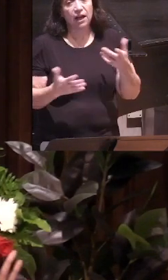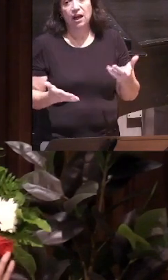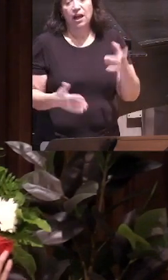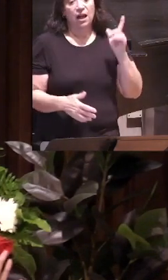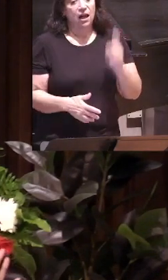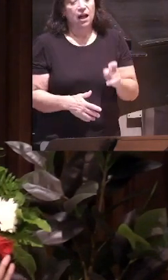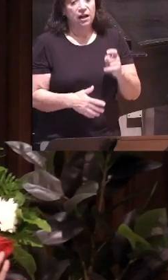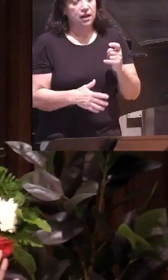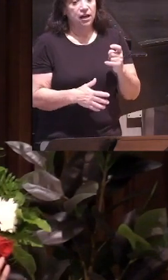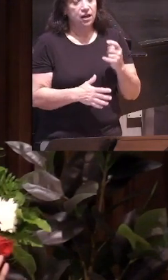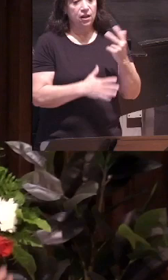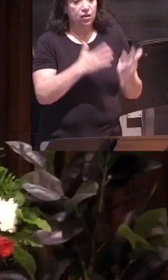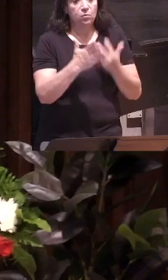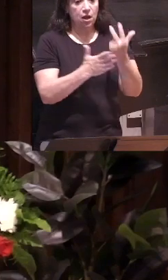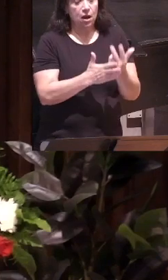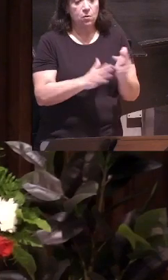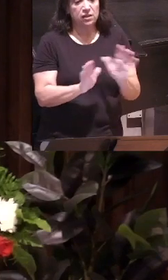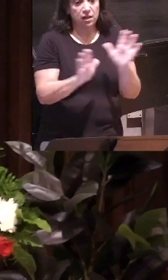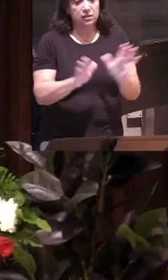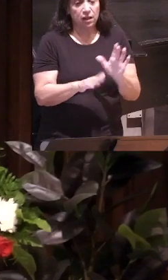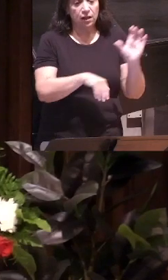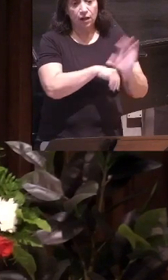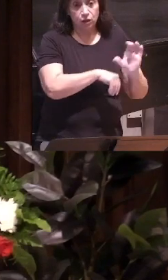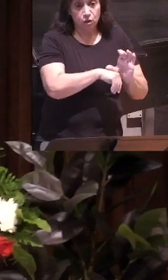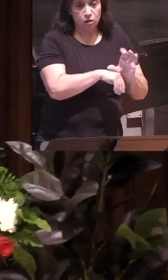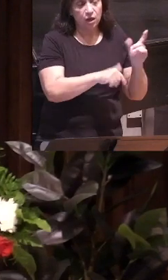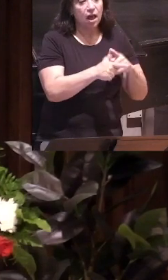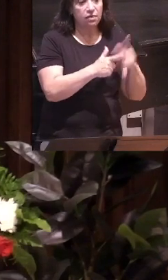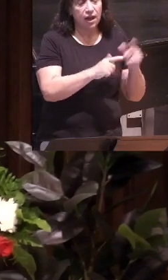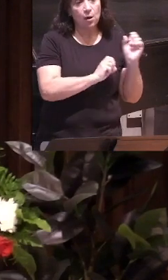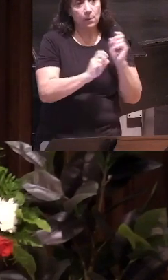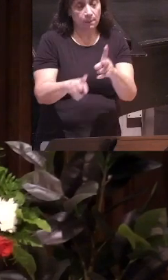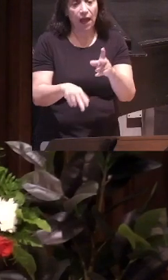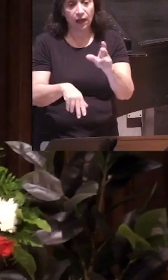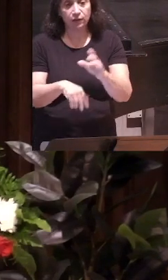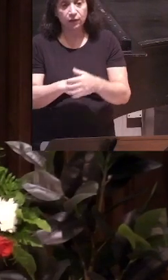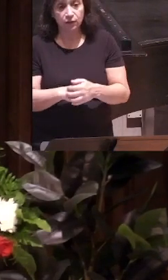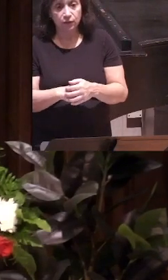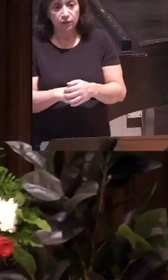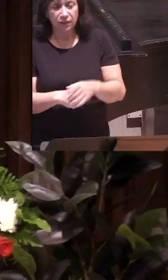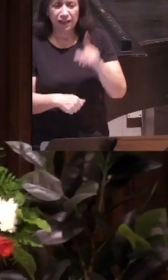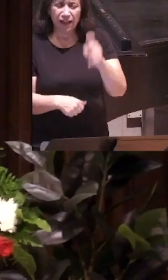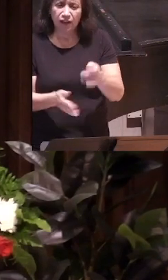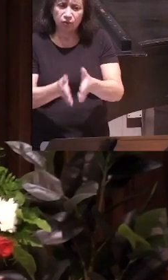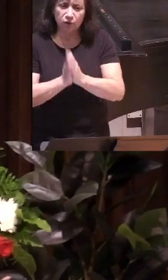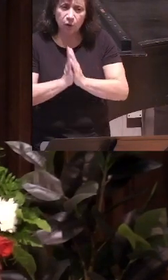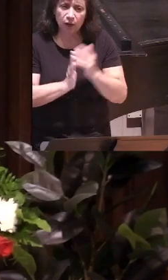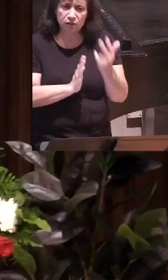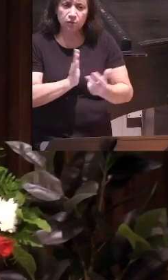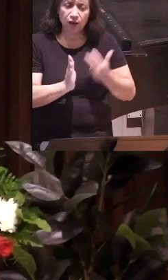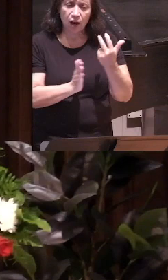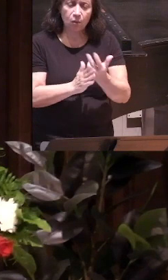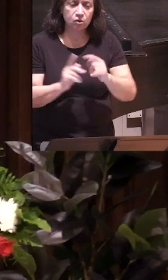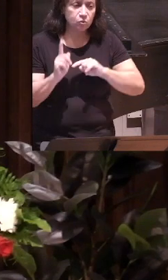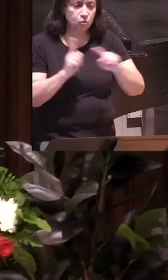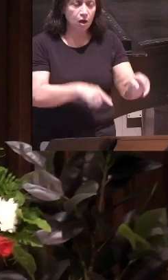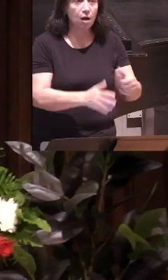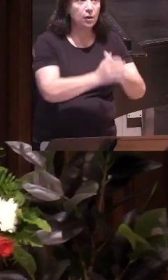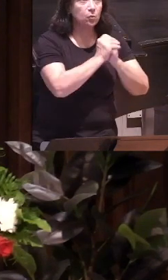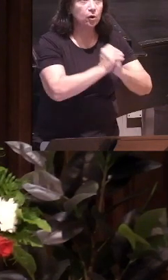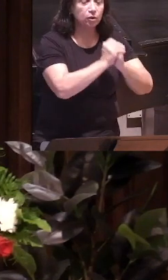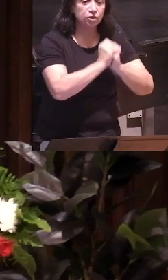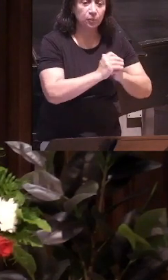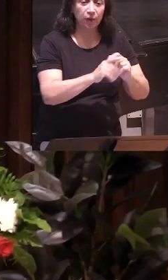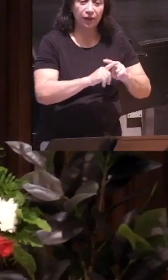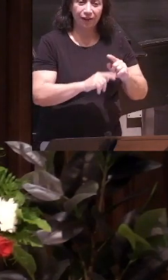have 3 hours on Sunday to go to church, and then I will be back. So he had to request 3 hours just to come and worship.